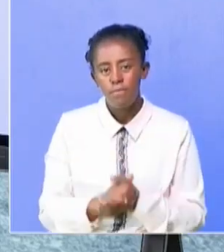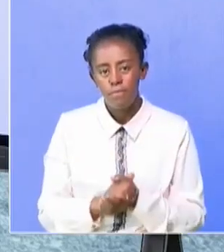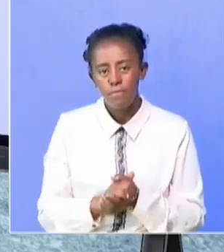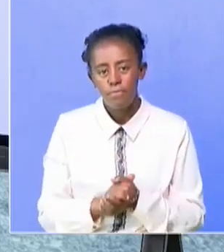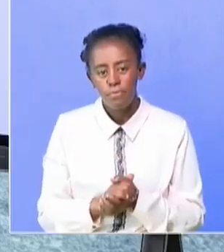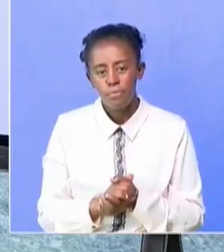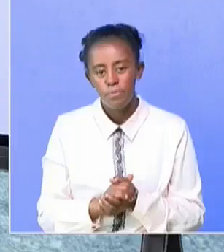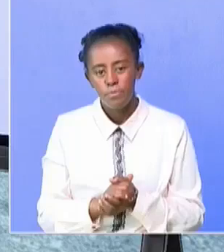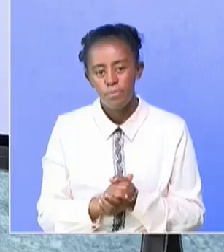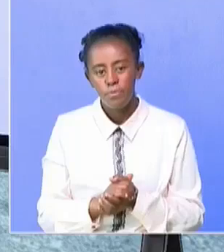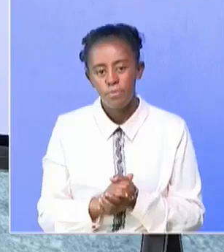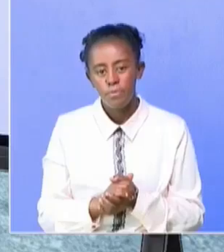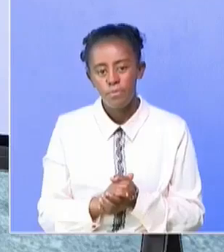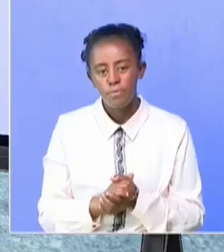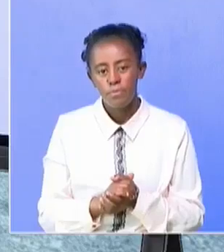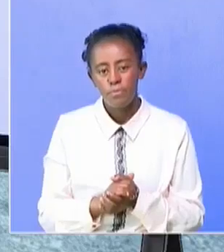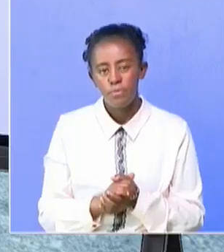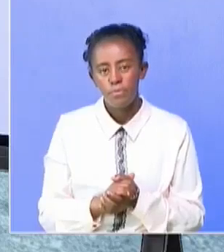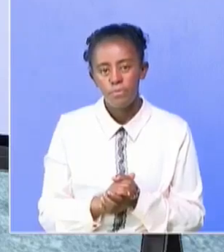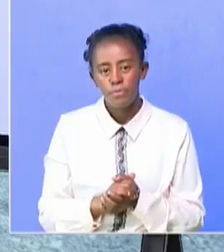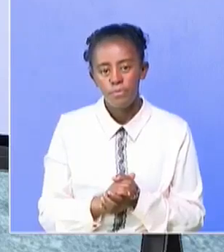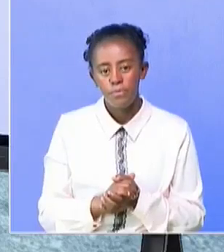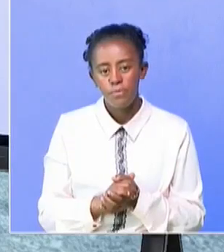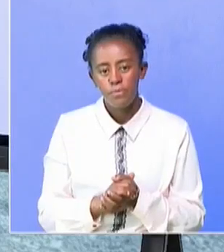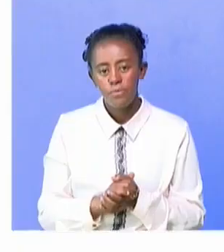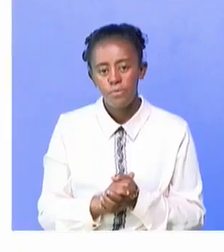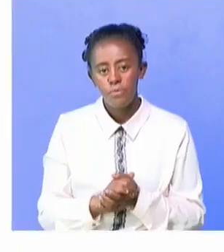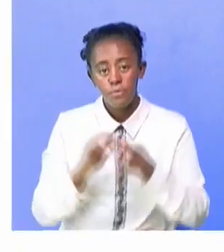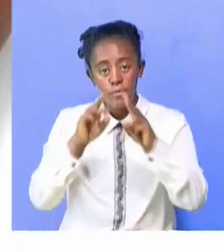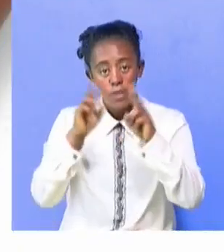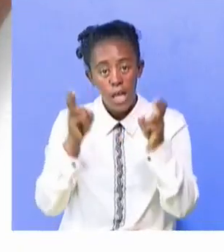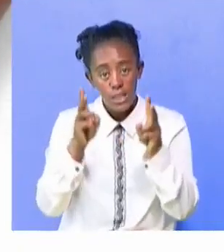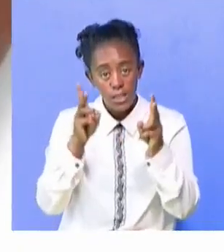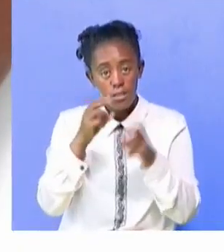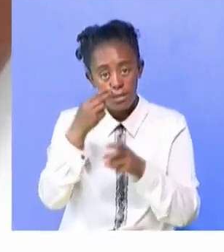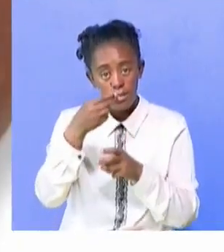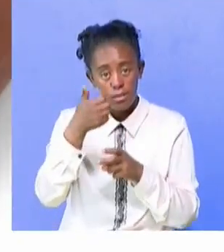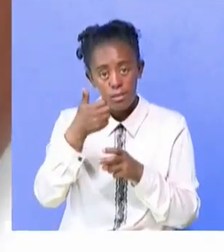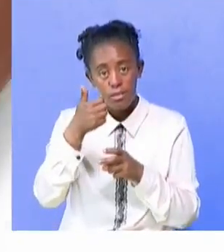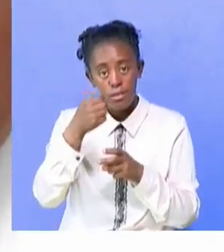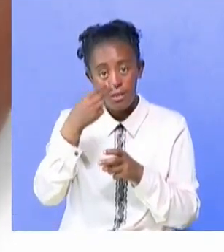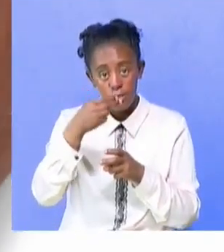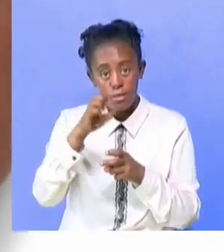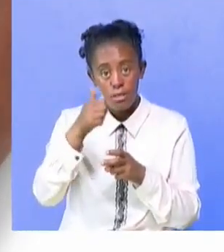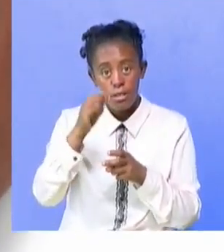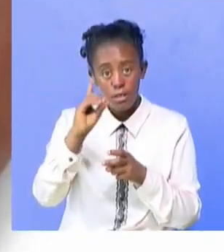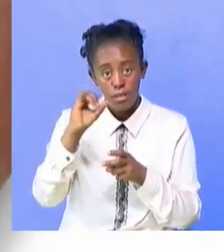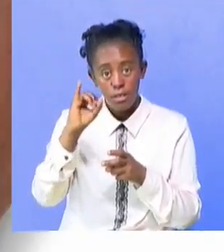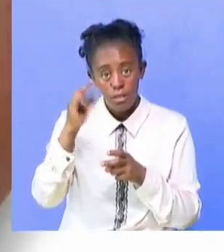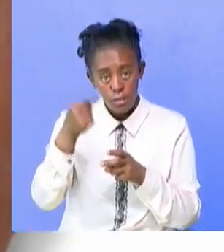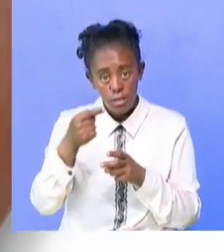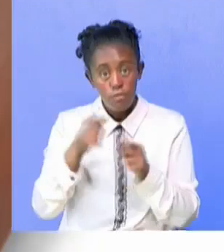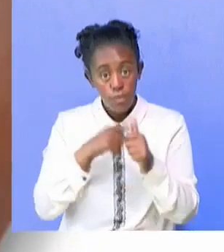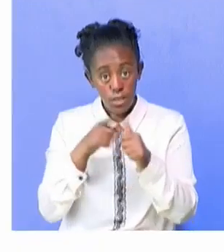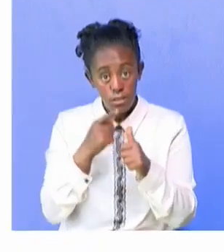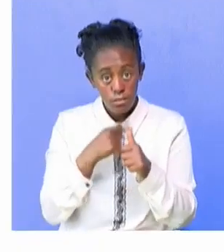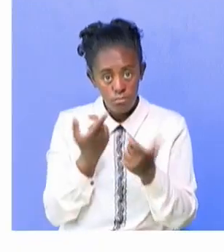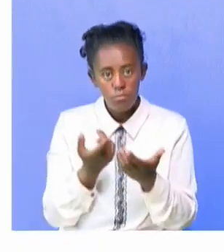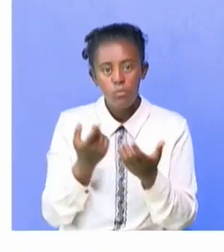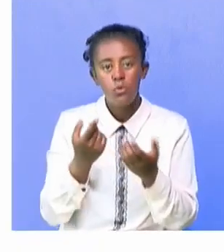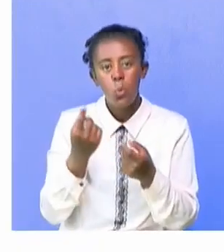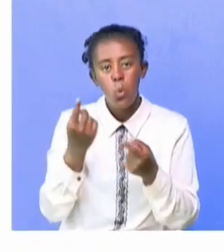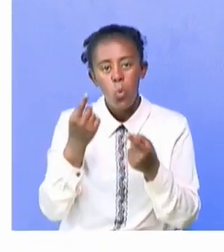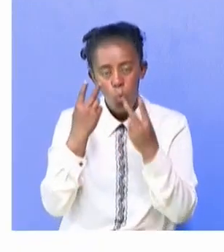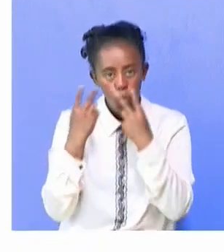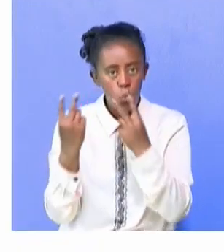Two is very important here now. Yeah, in the heading part is, come on, we are going to see